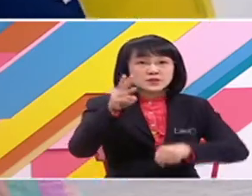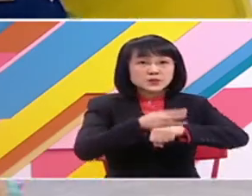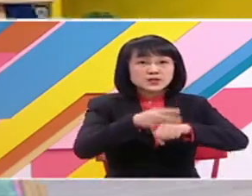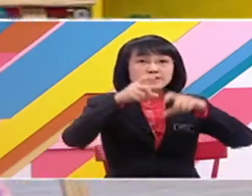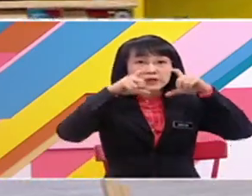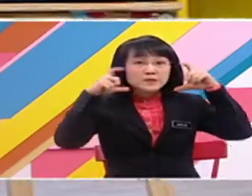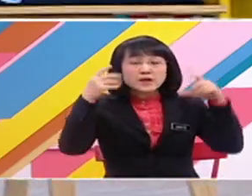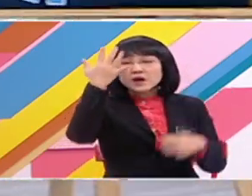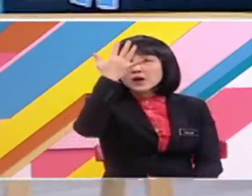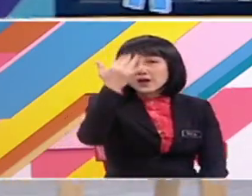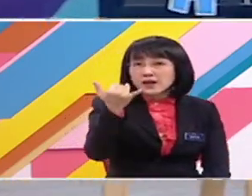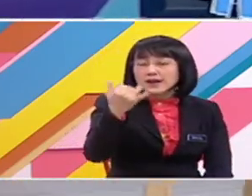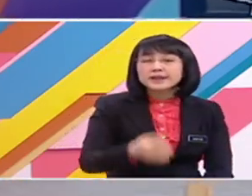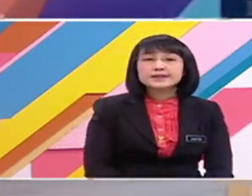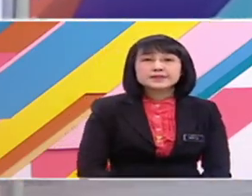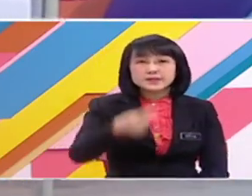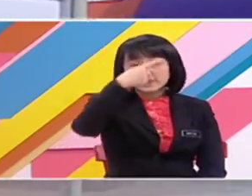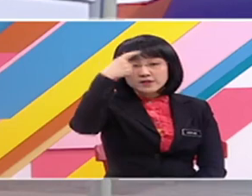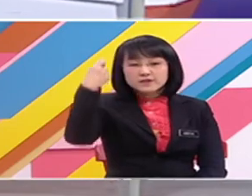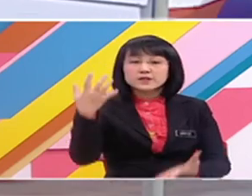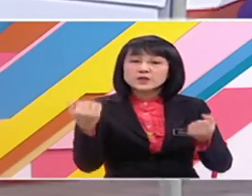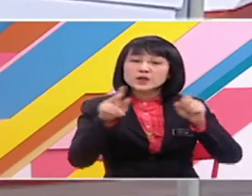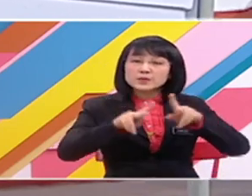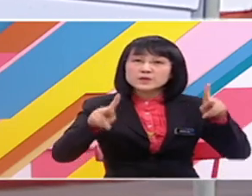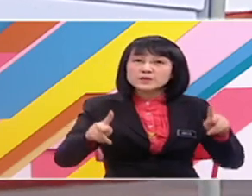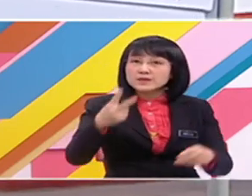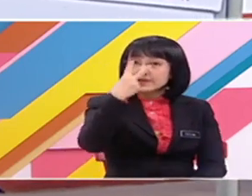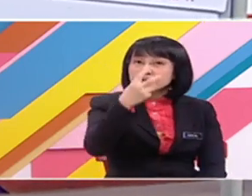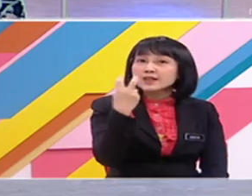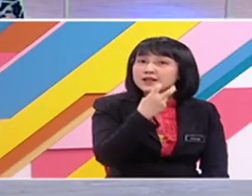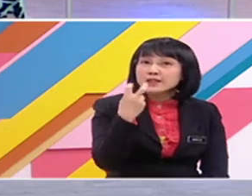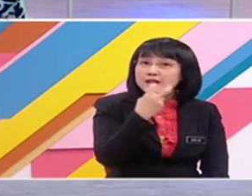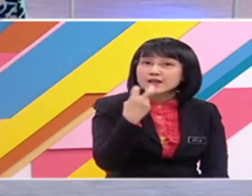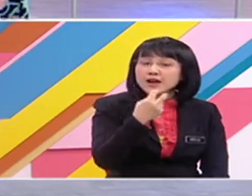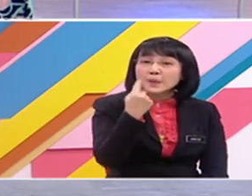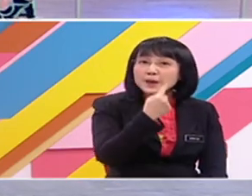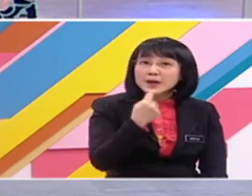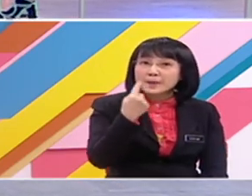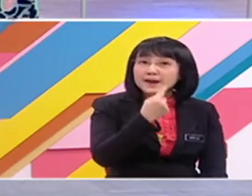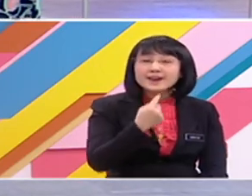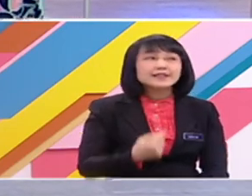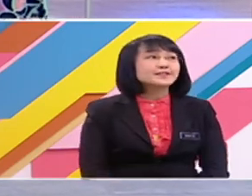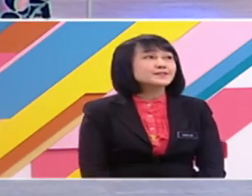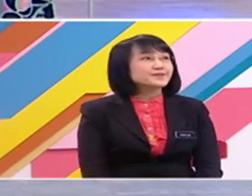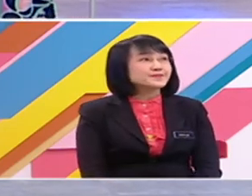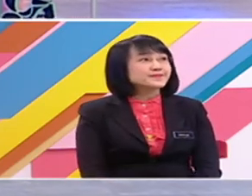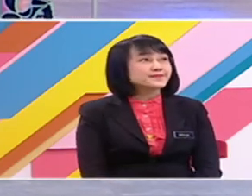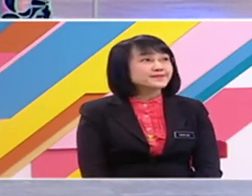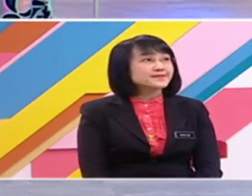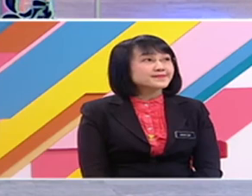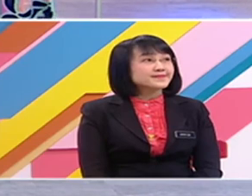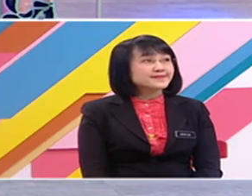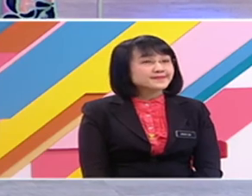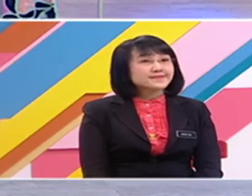specific lesson because we are learning for special education. That means we are emphasizing on the movement and reading the